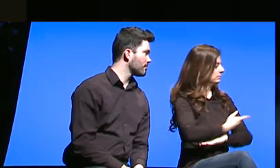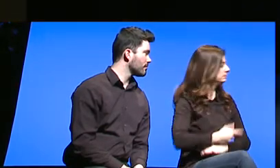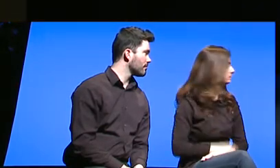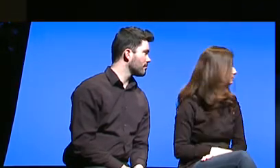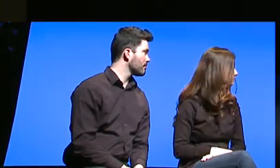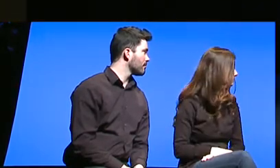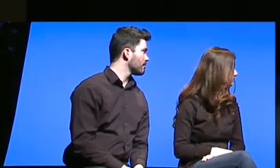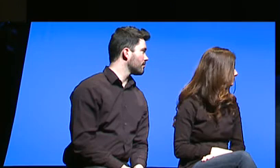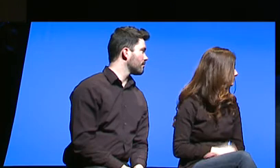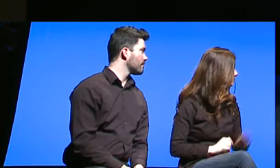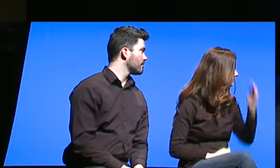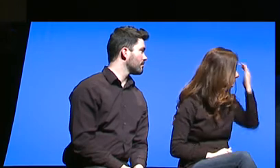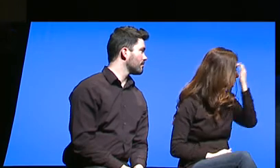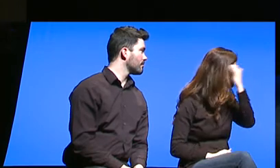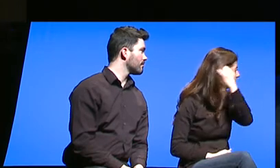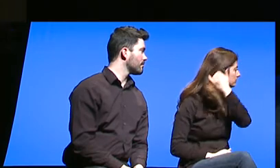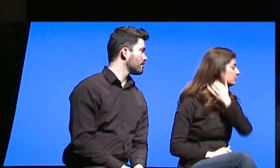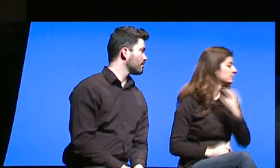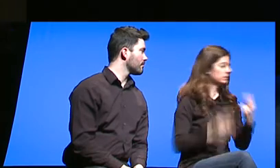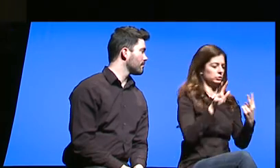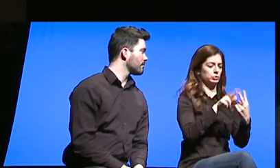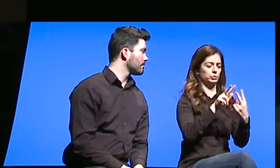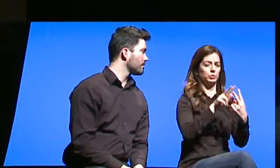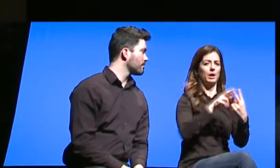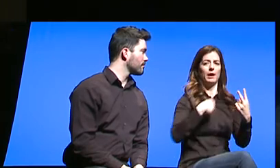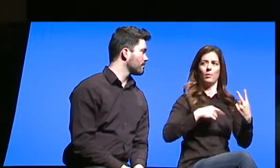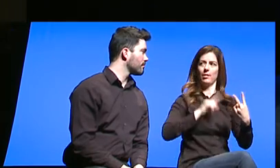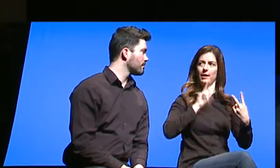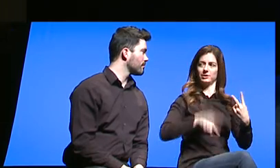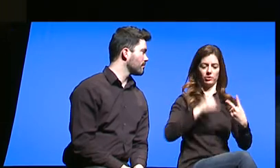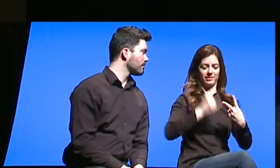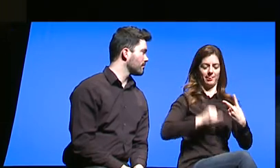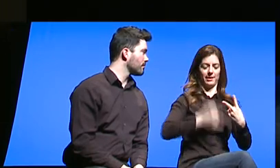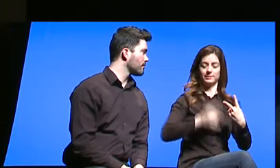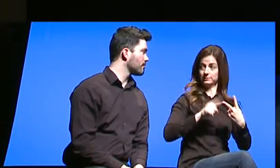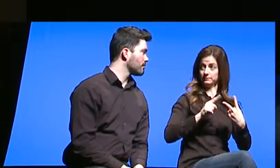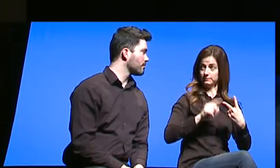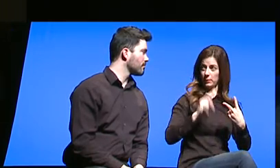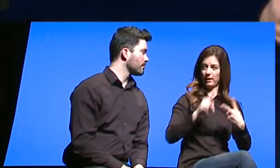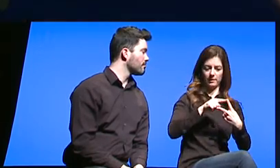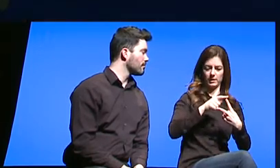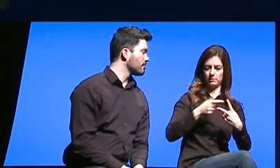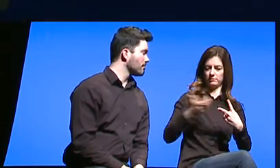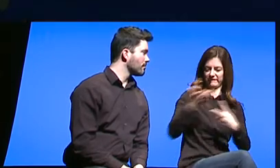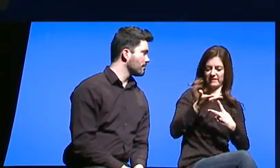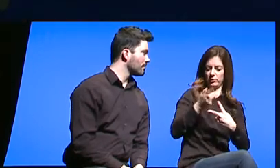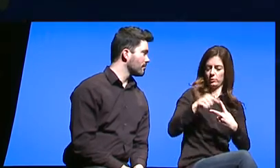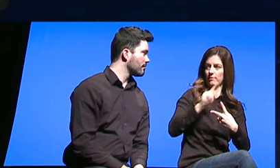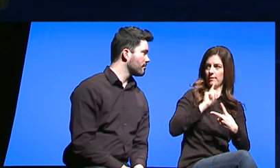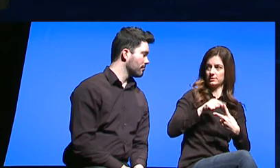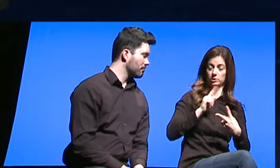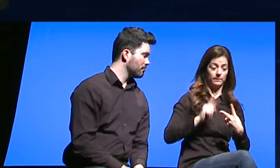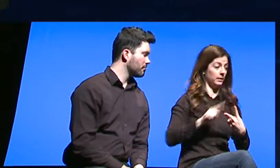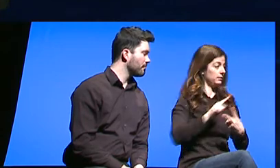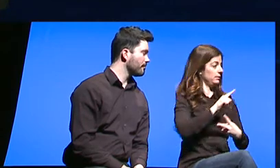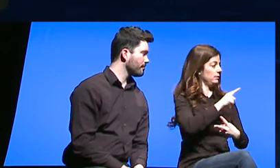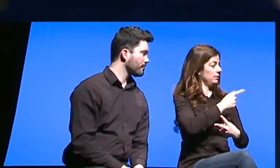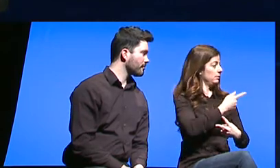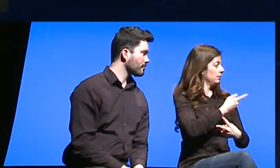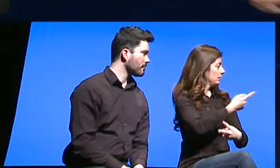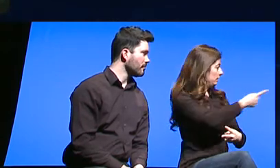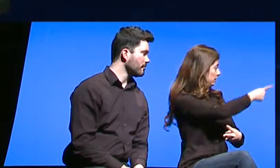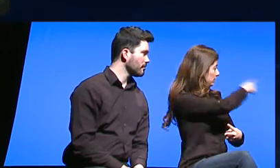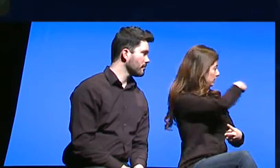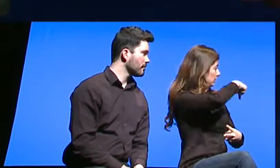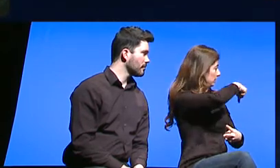I can tackle the last part first and then let you all speak to your what it feels to perform for yourself. But the form that you see is the